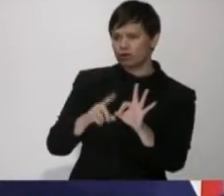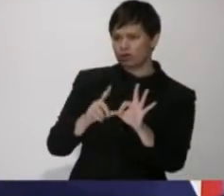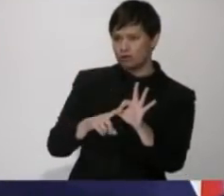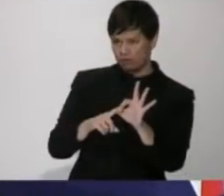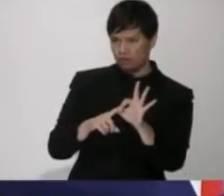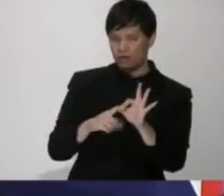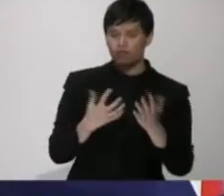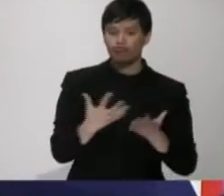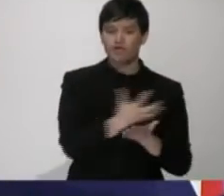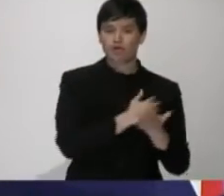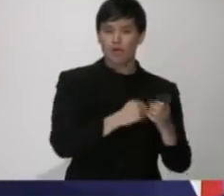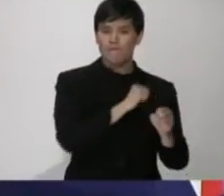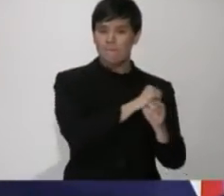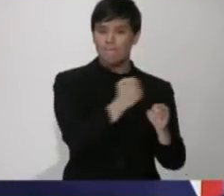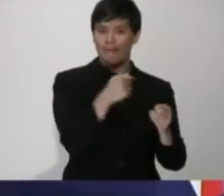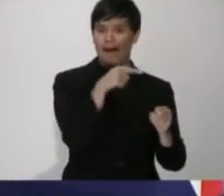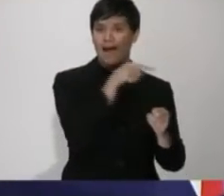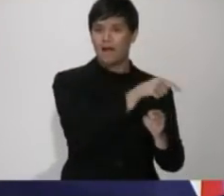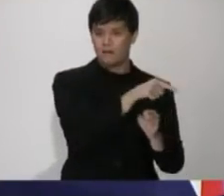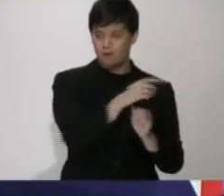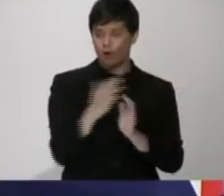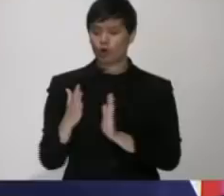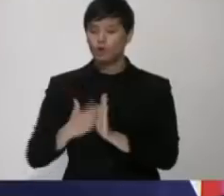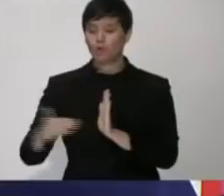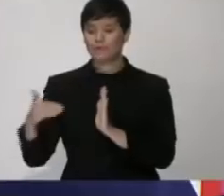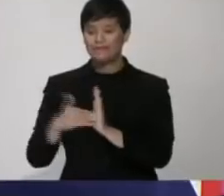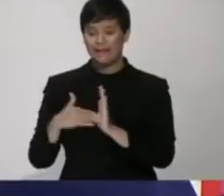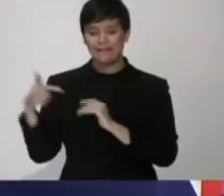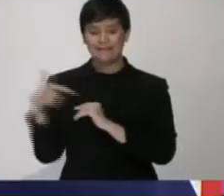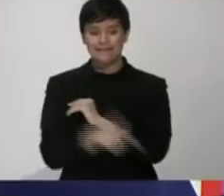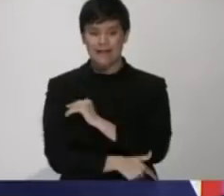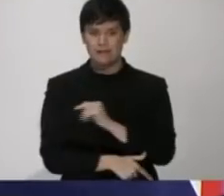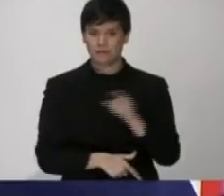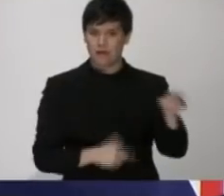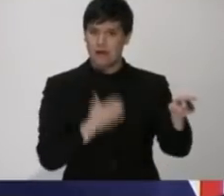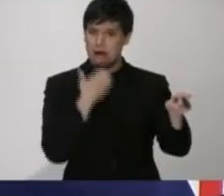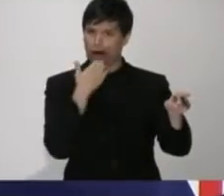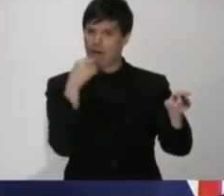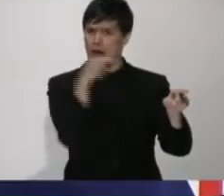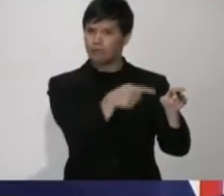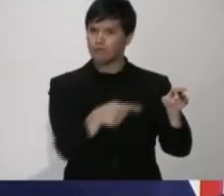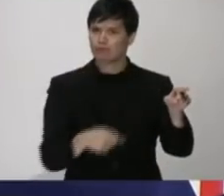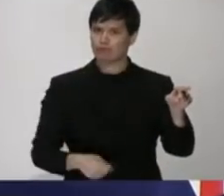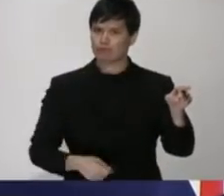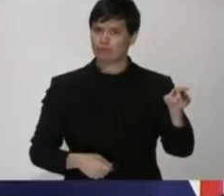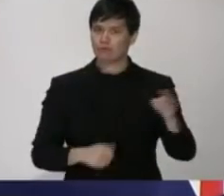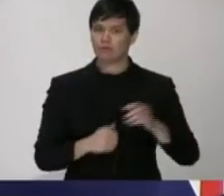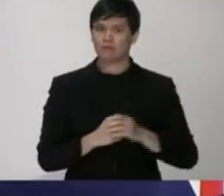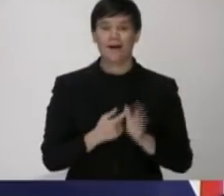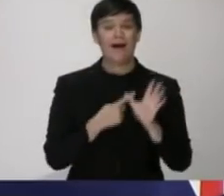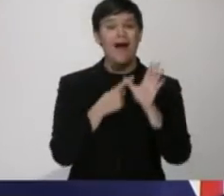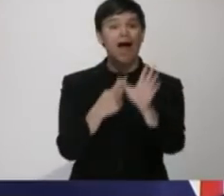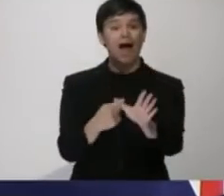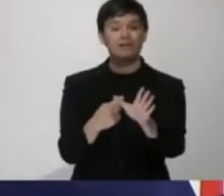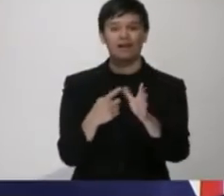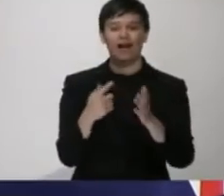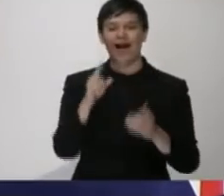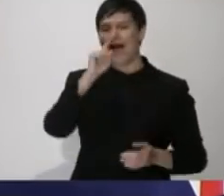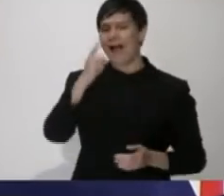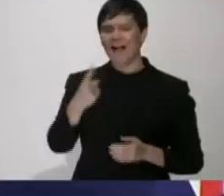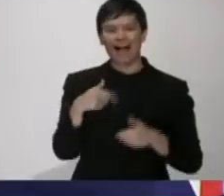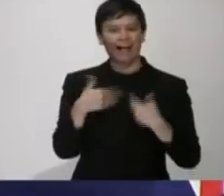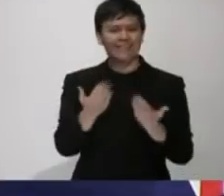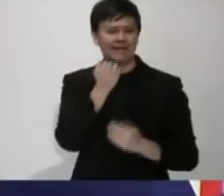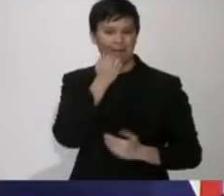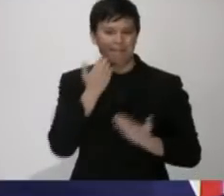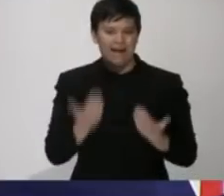actually hold in its balance sheets? Oh, look, let me give you the exact figure later on, Jason. But obviously, the Reserve Bank and the government